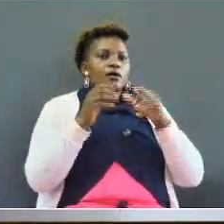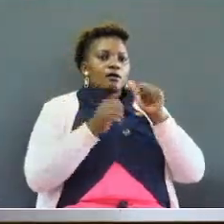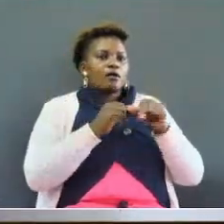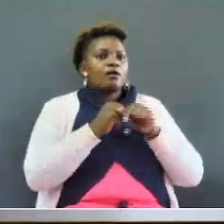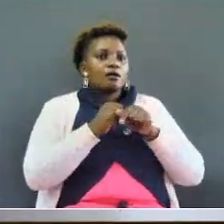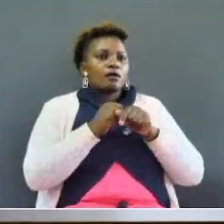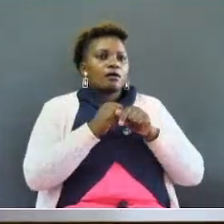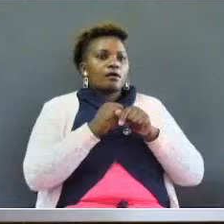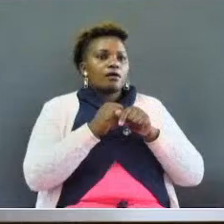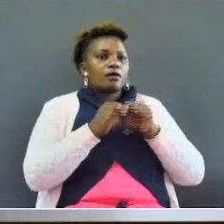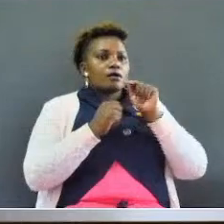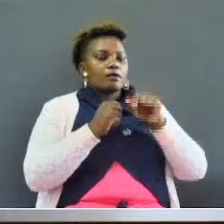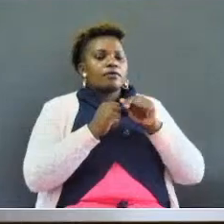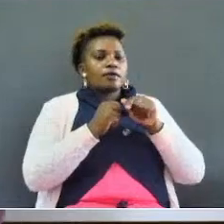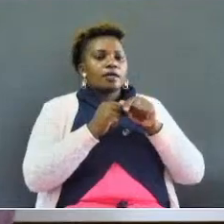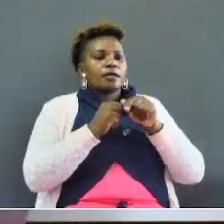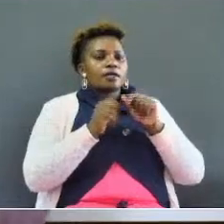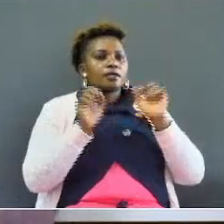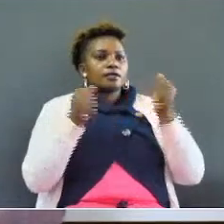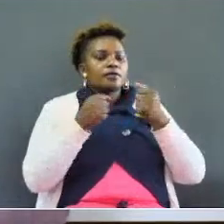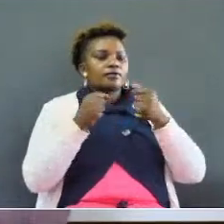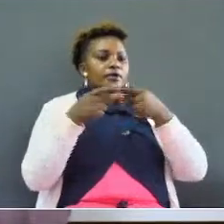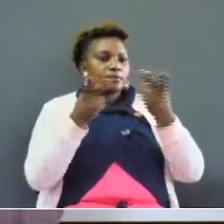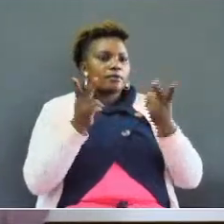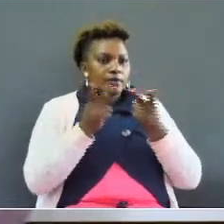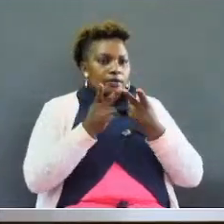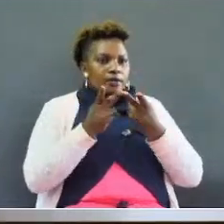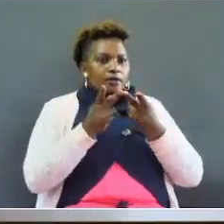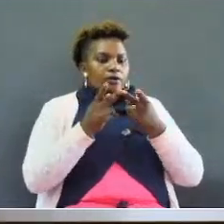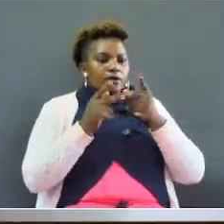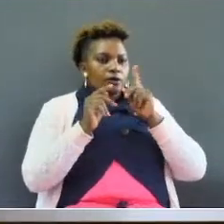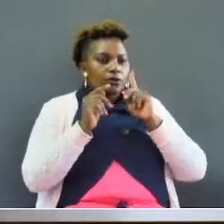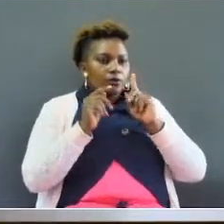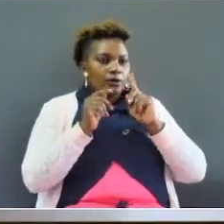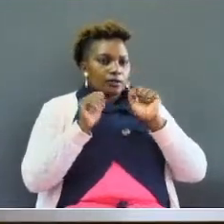This is the safest place that one can be.